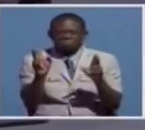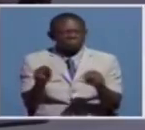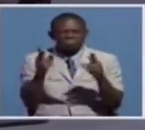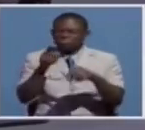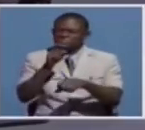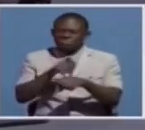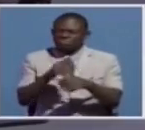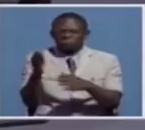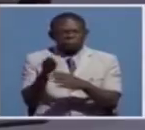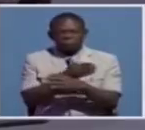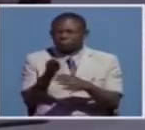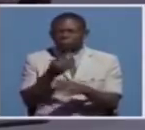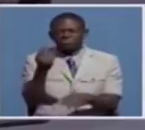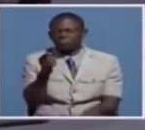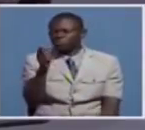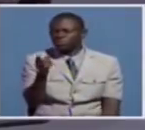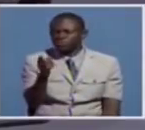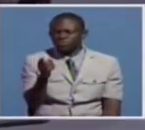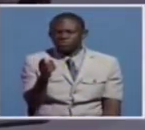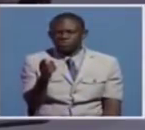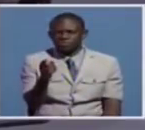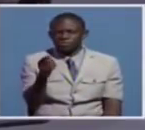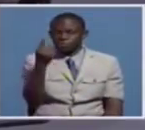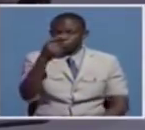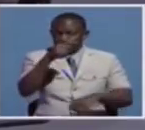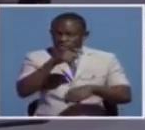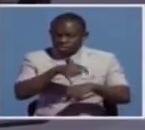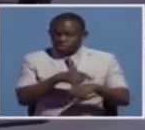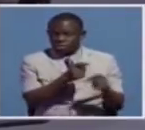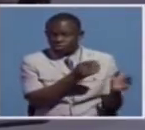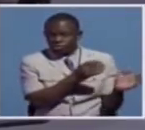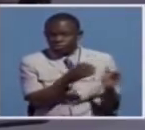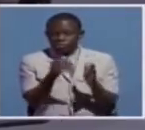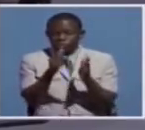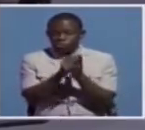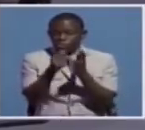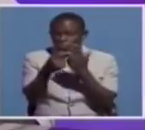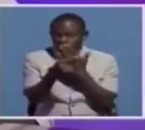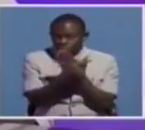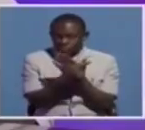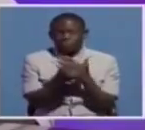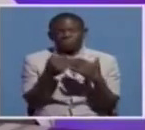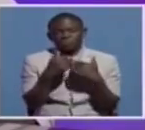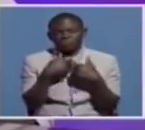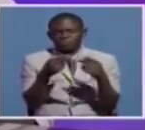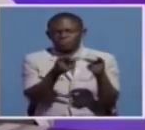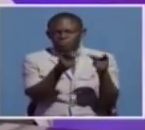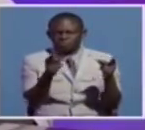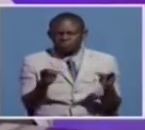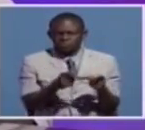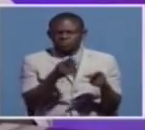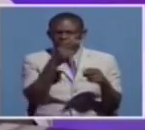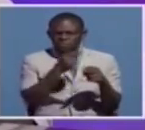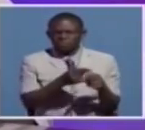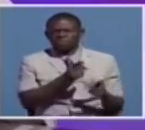August, eventually the habit came that every August we would go to, there's a place called Mfue in the Luangwa. There was a special place there